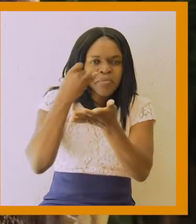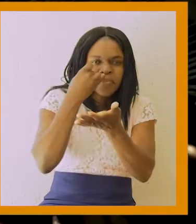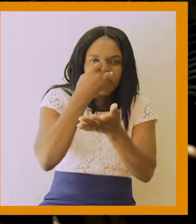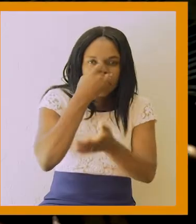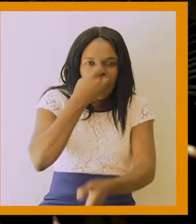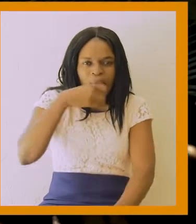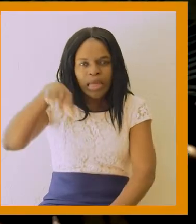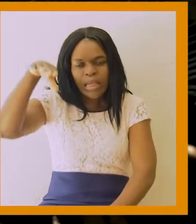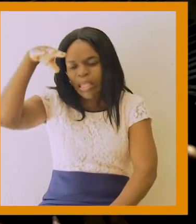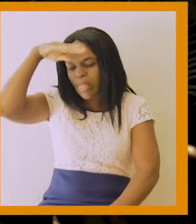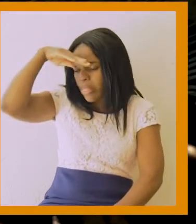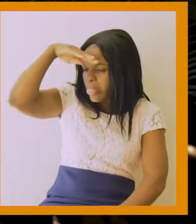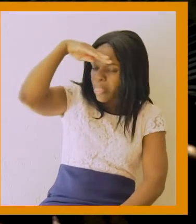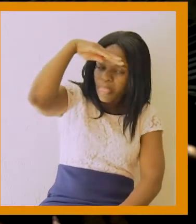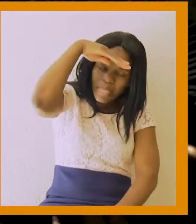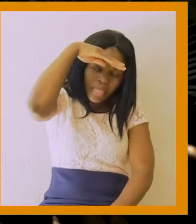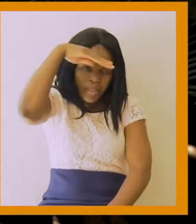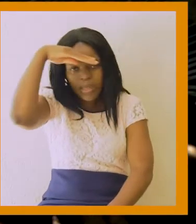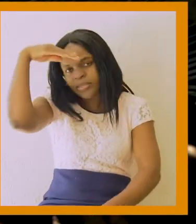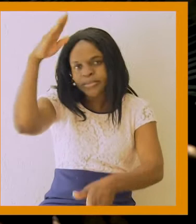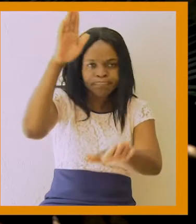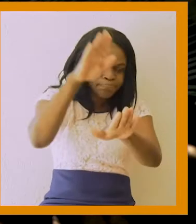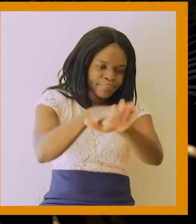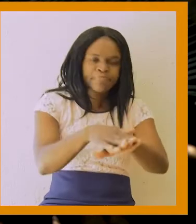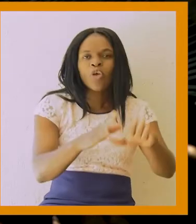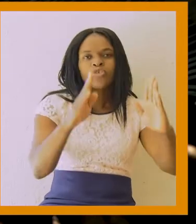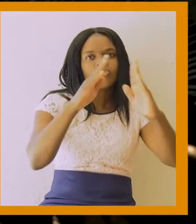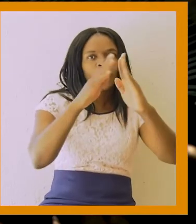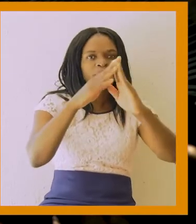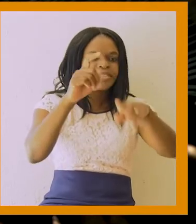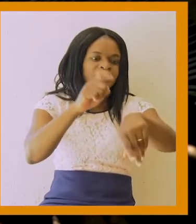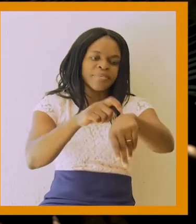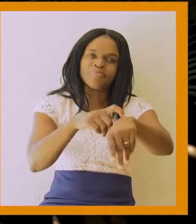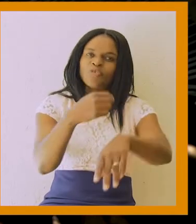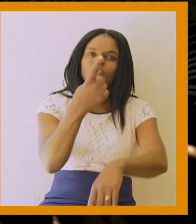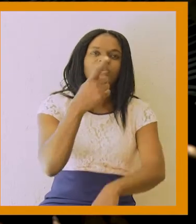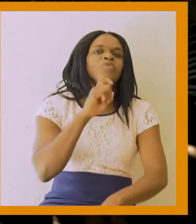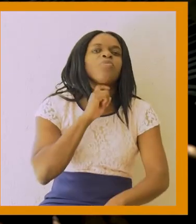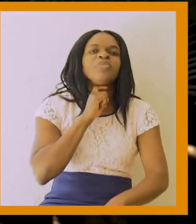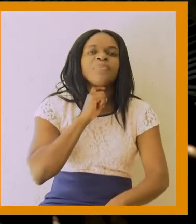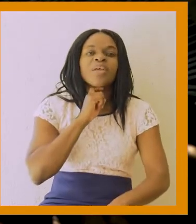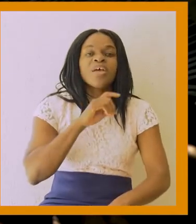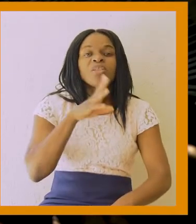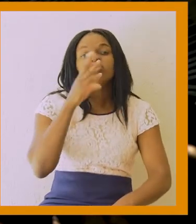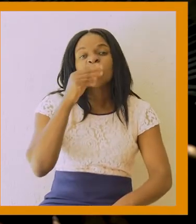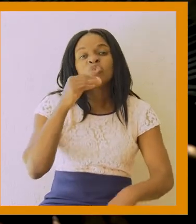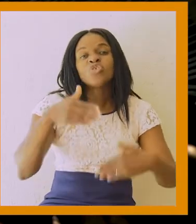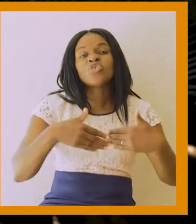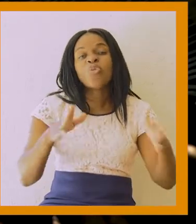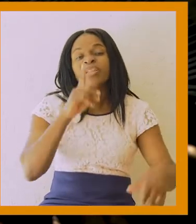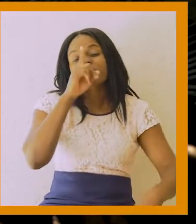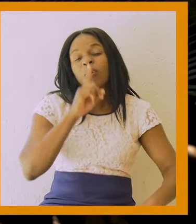substances, they are drunk, they come back home, they knock at 1 a.m. Mm. And they say, open, mom.